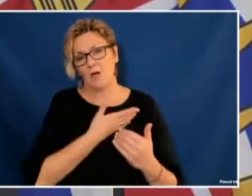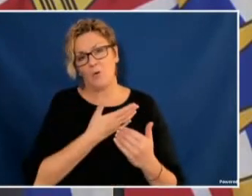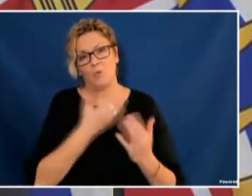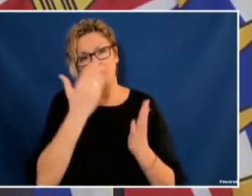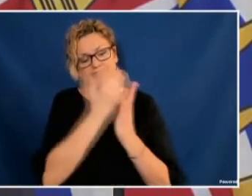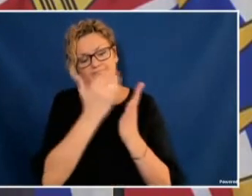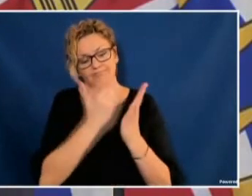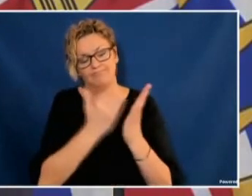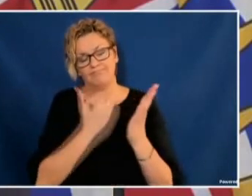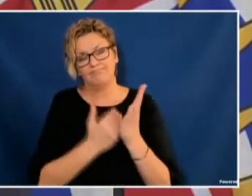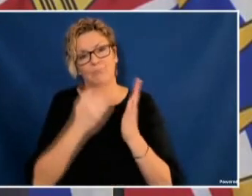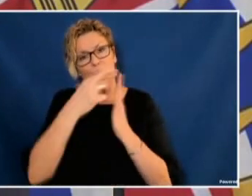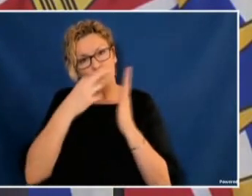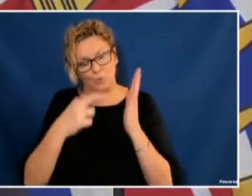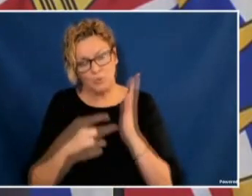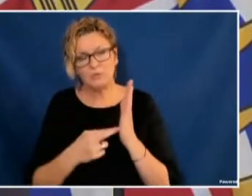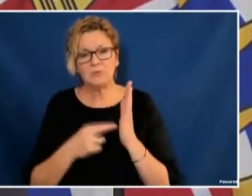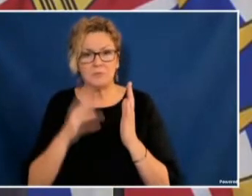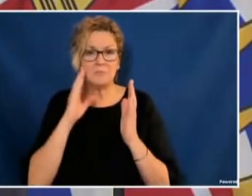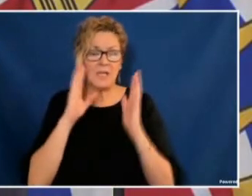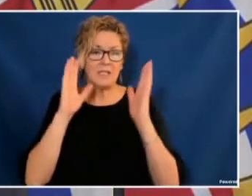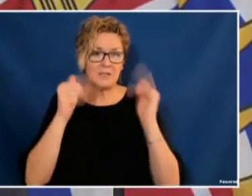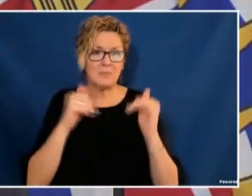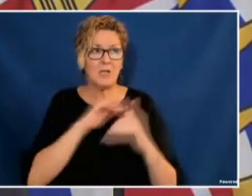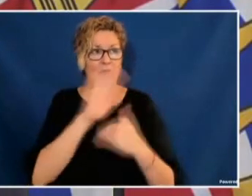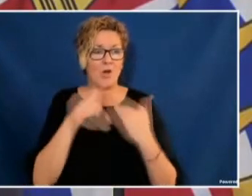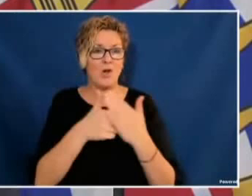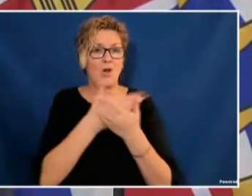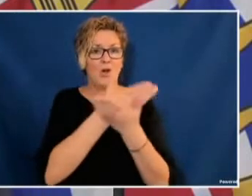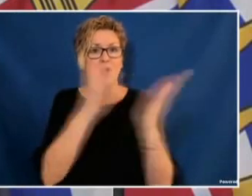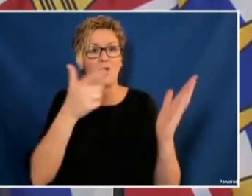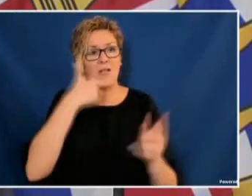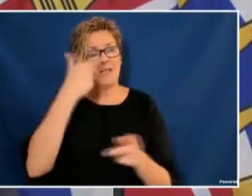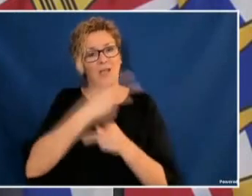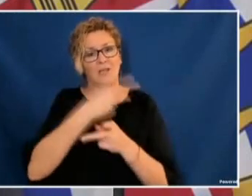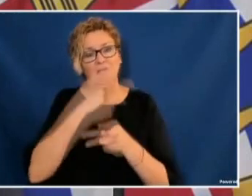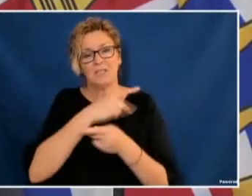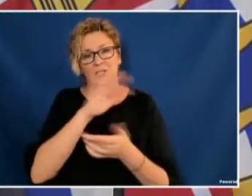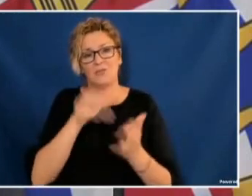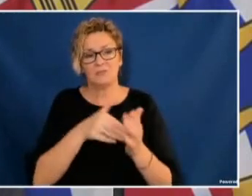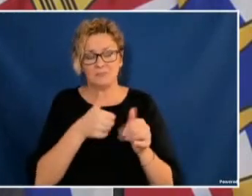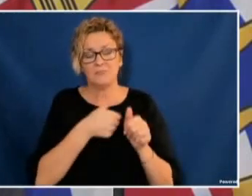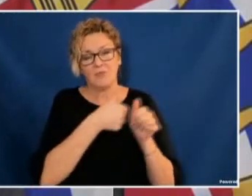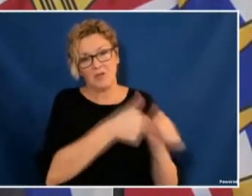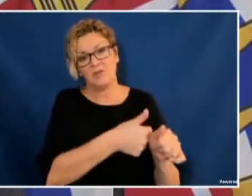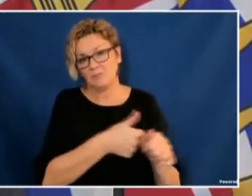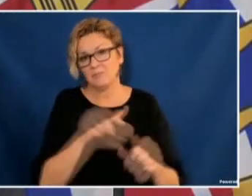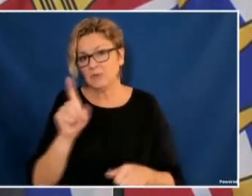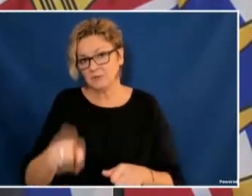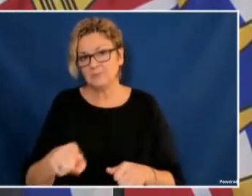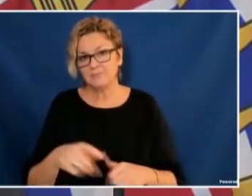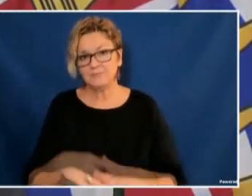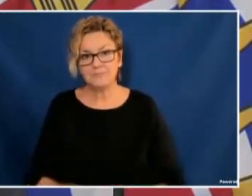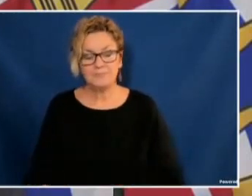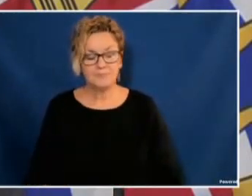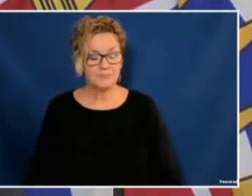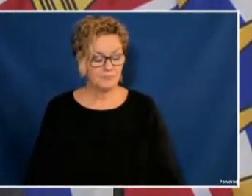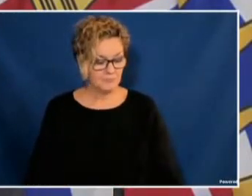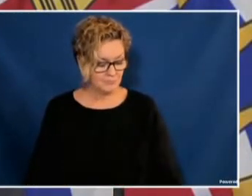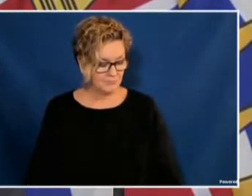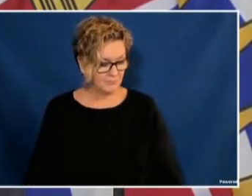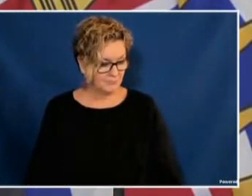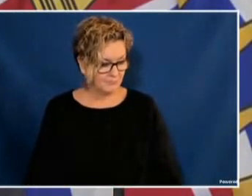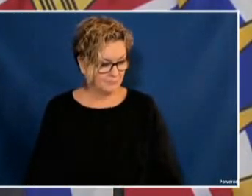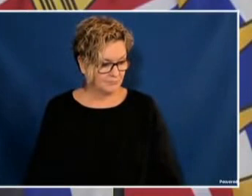and make sure that parents are involved in those discussions as well. Do you have a follow-up, Marcella? Yes, just